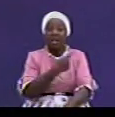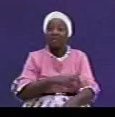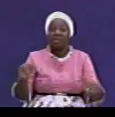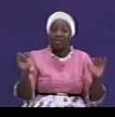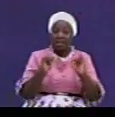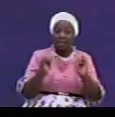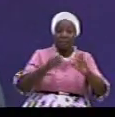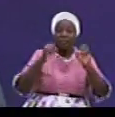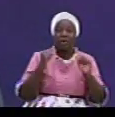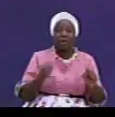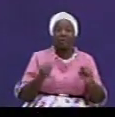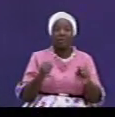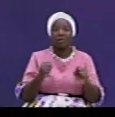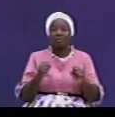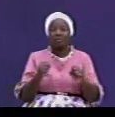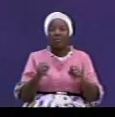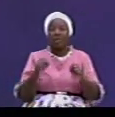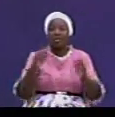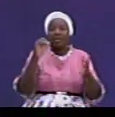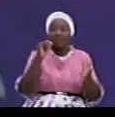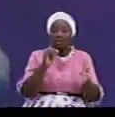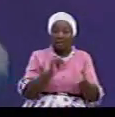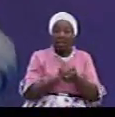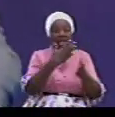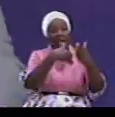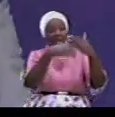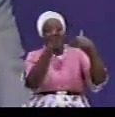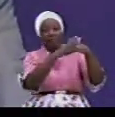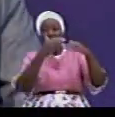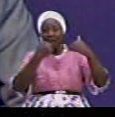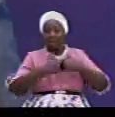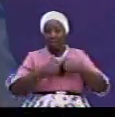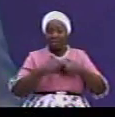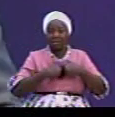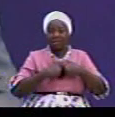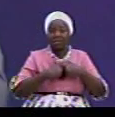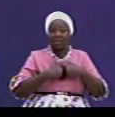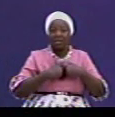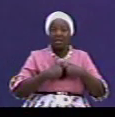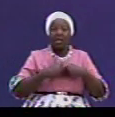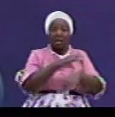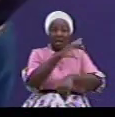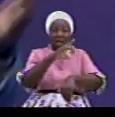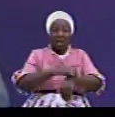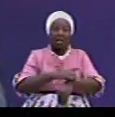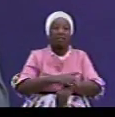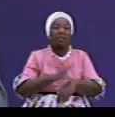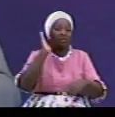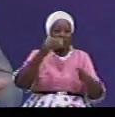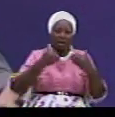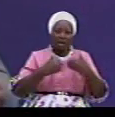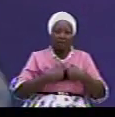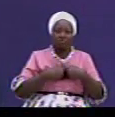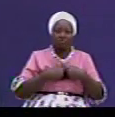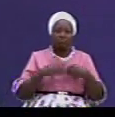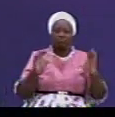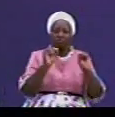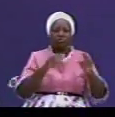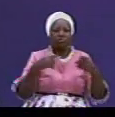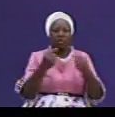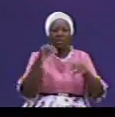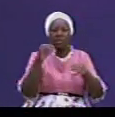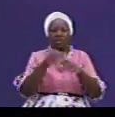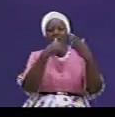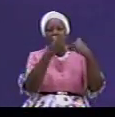power that heaven contains, earth will have. No sin in heaven, no sin on